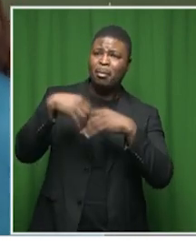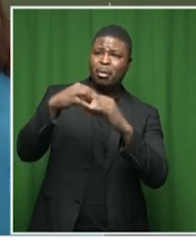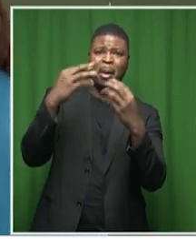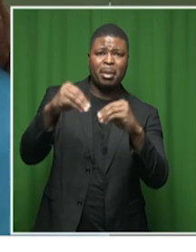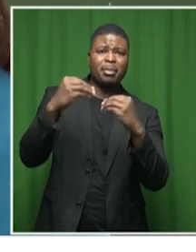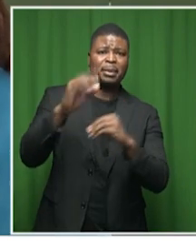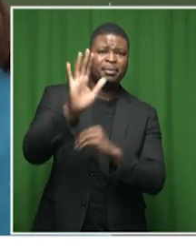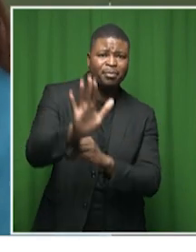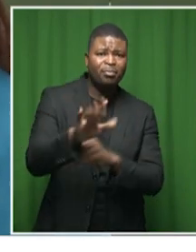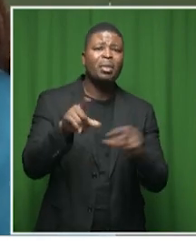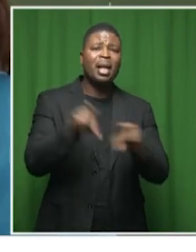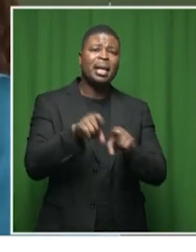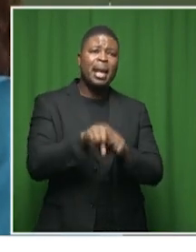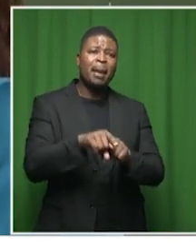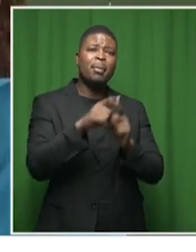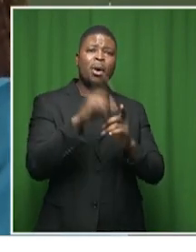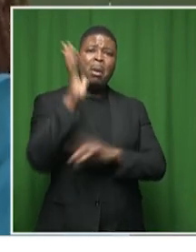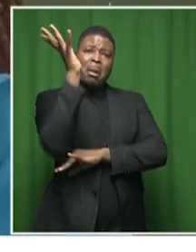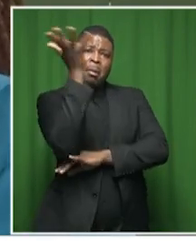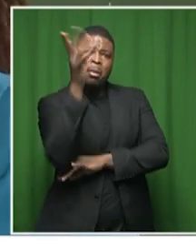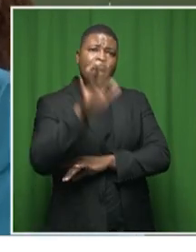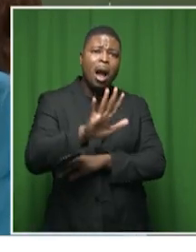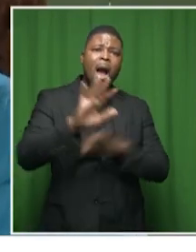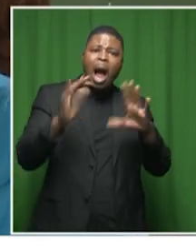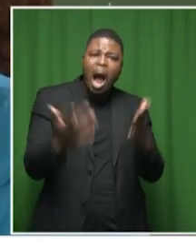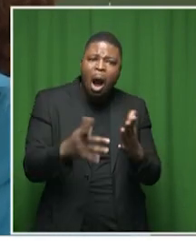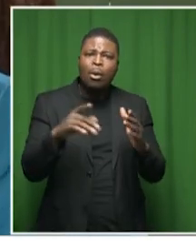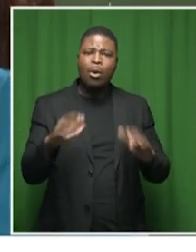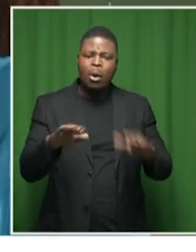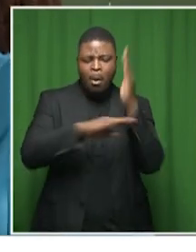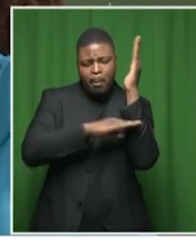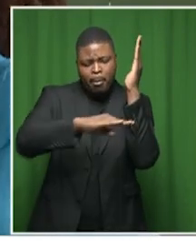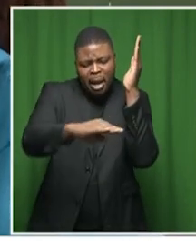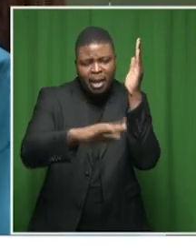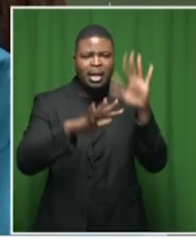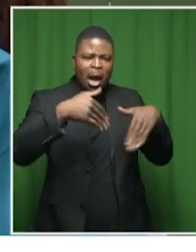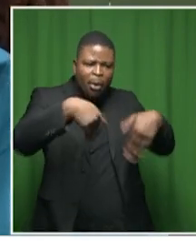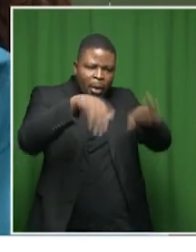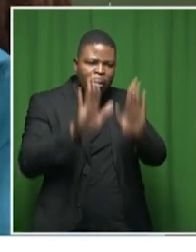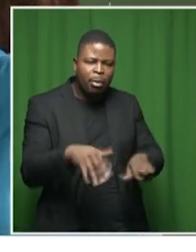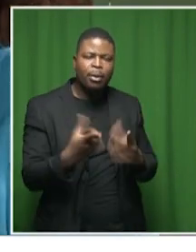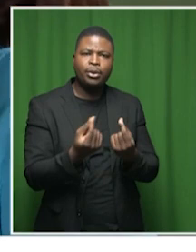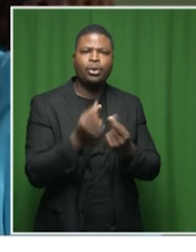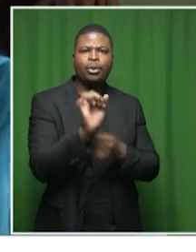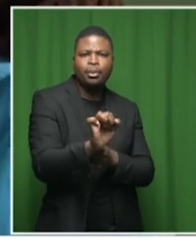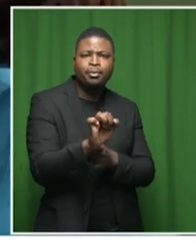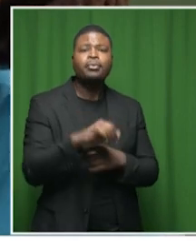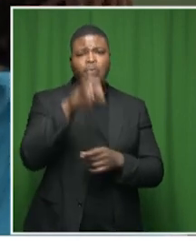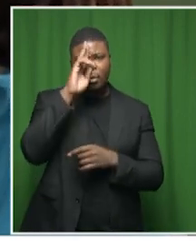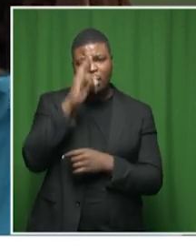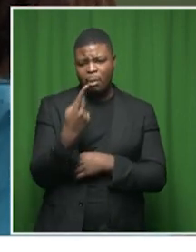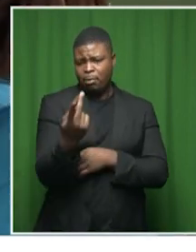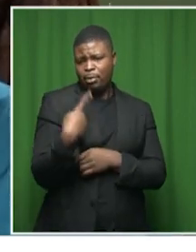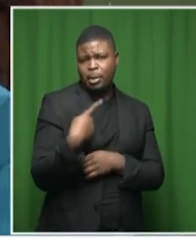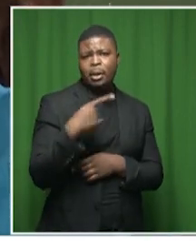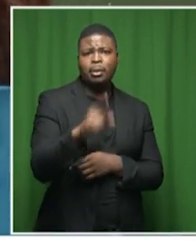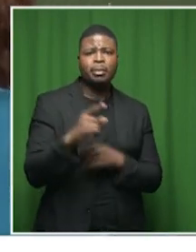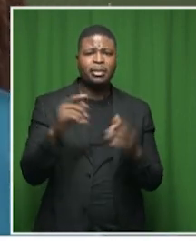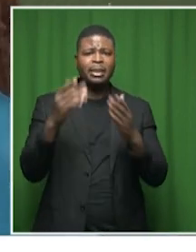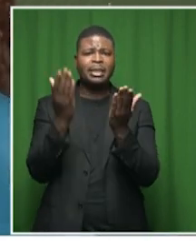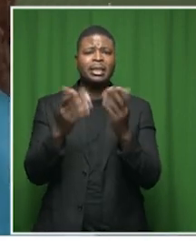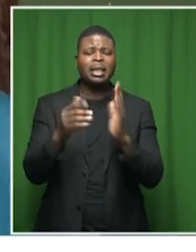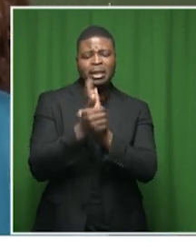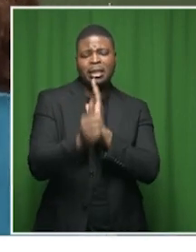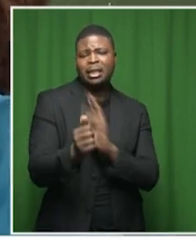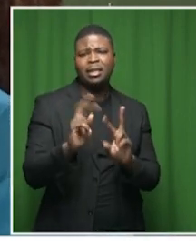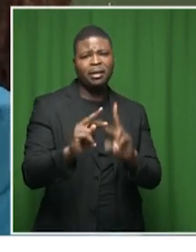also there's also hospitality, how to do a bed. Yeah. We all, me and you don't have the same skill, so that's a